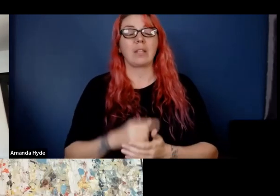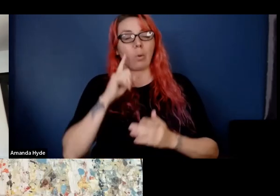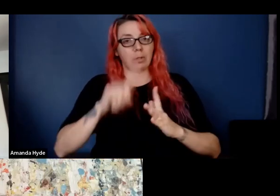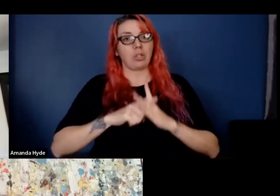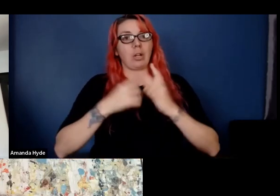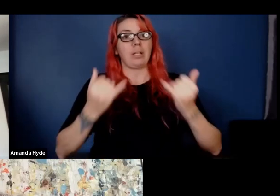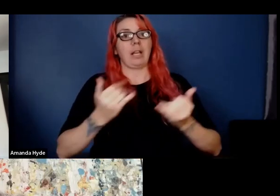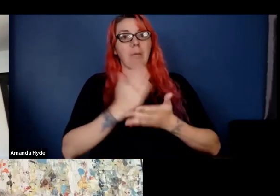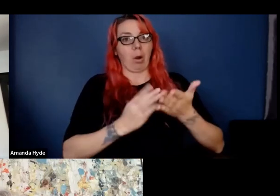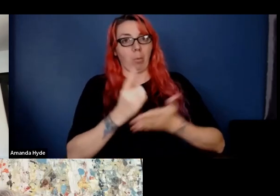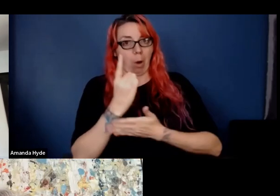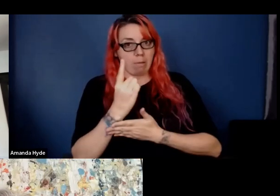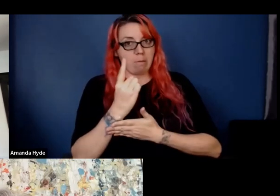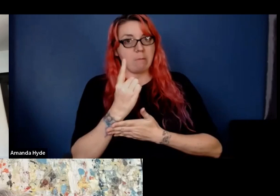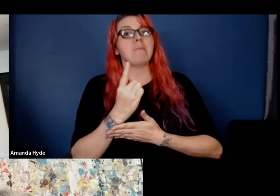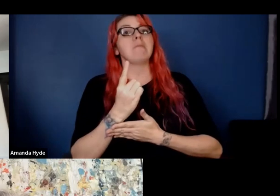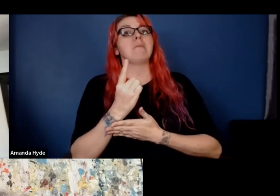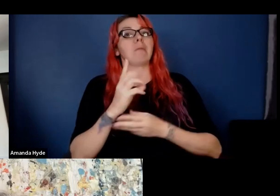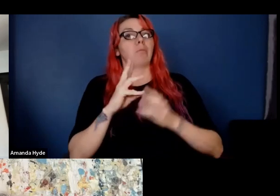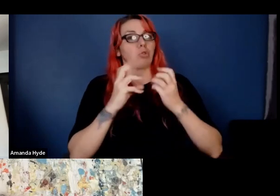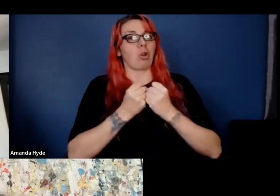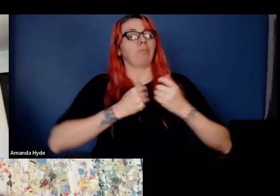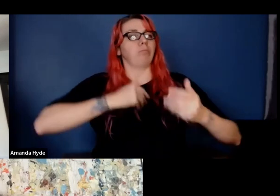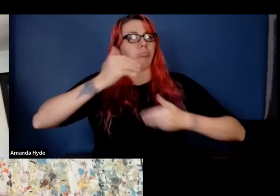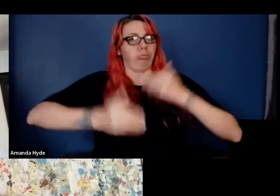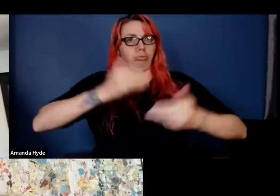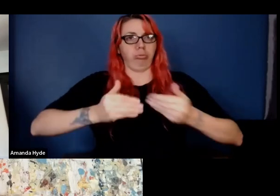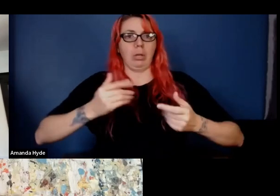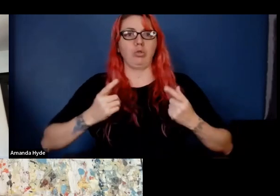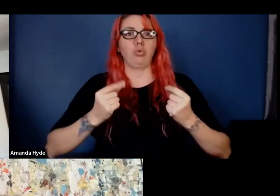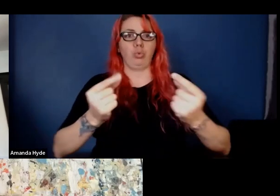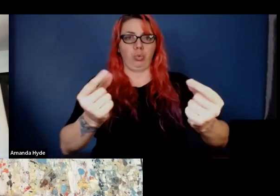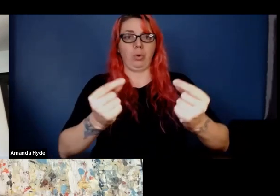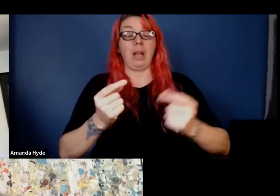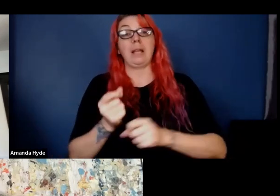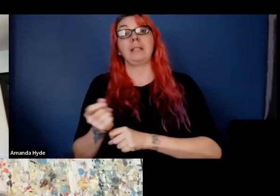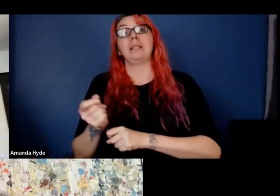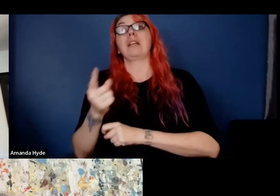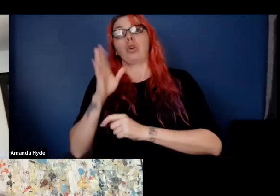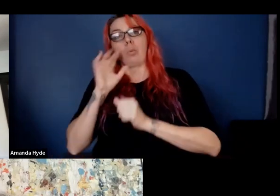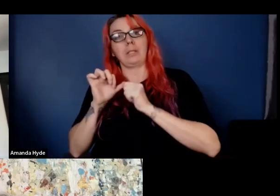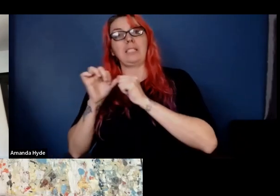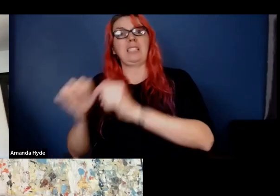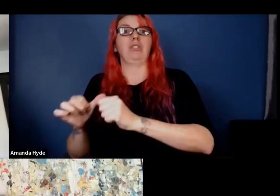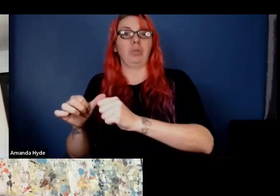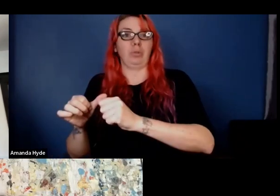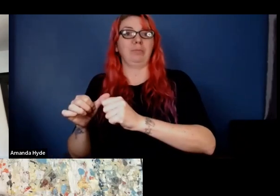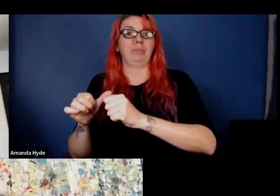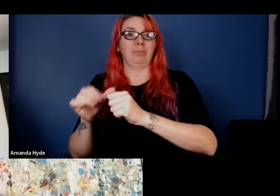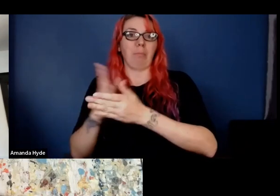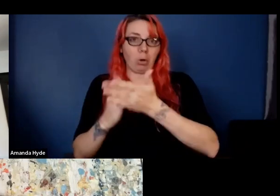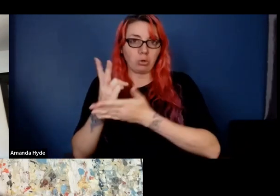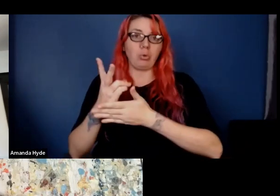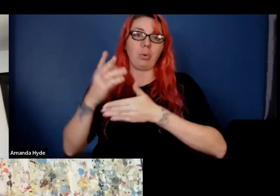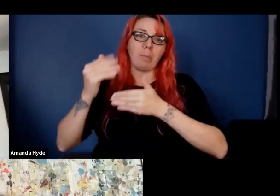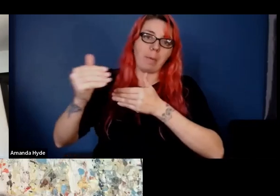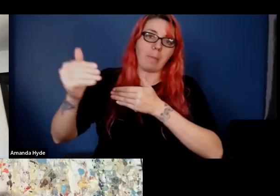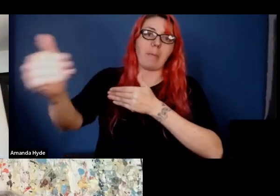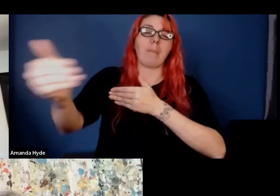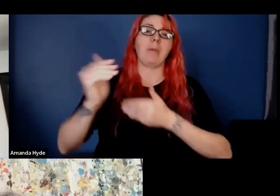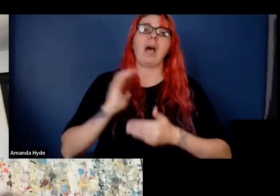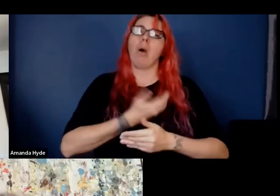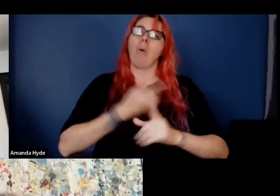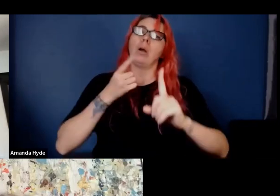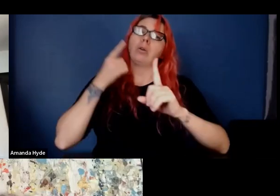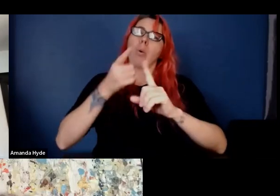follow early next year. Our commitment to take action on dismantling systems of oppression within our association and within our industry